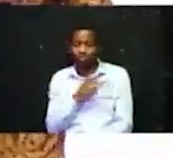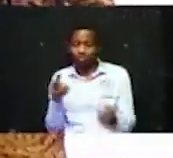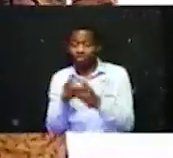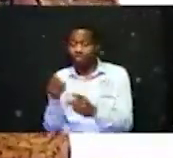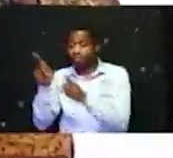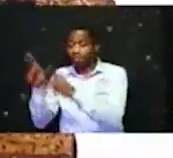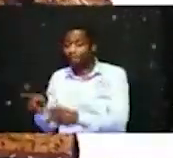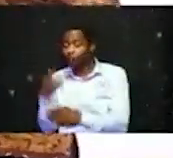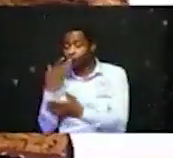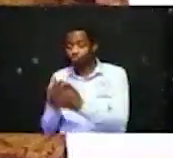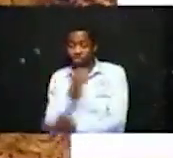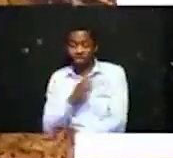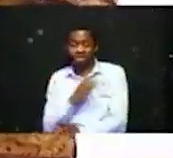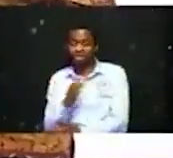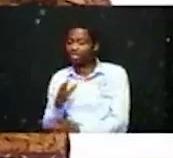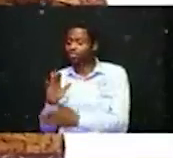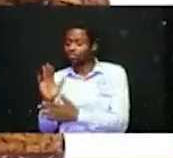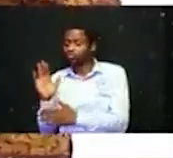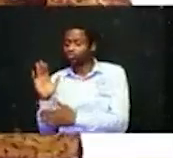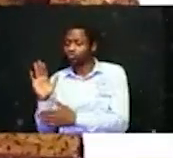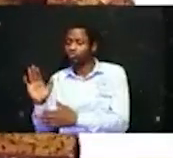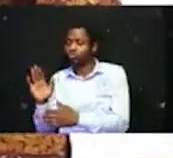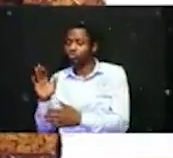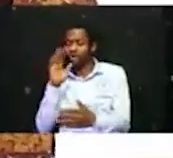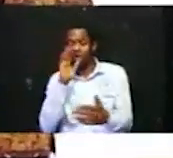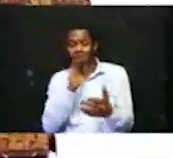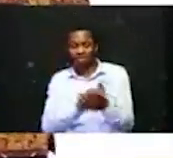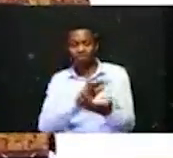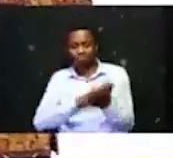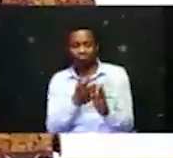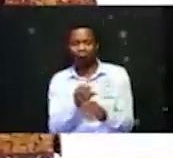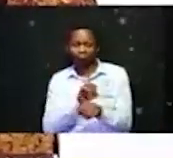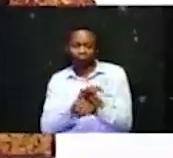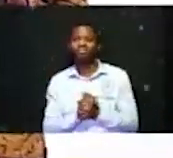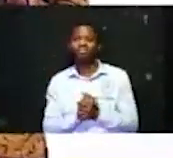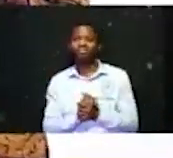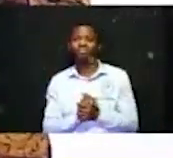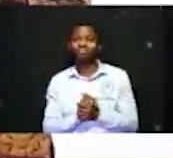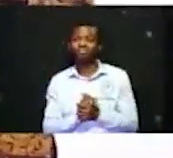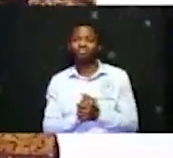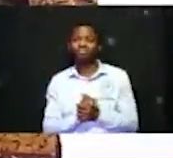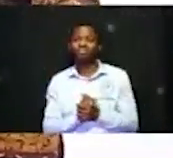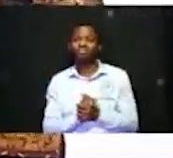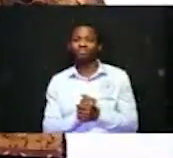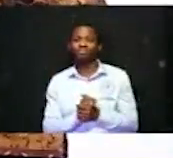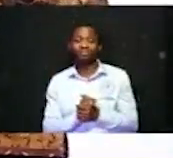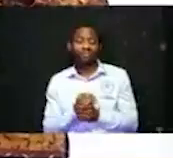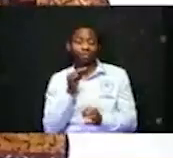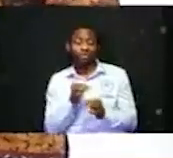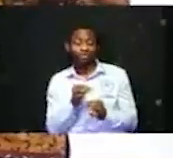husband. Now, if they are praising the husband, they will put her in a